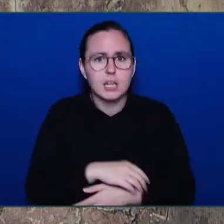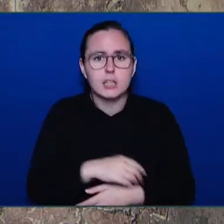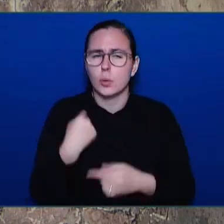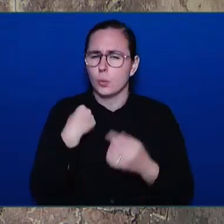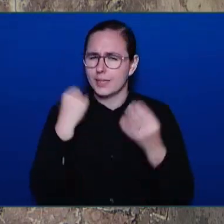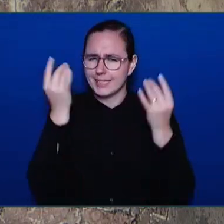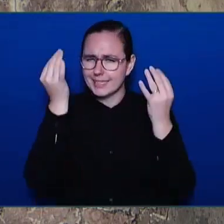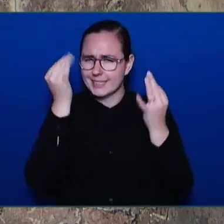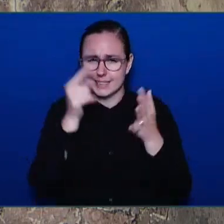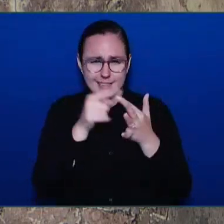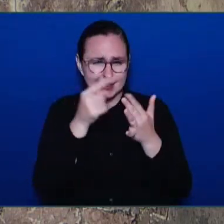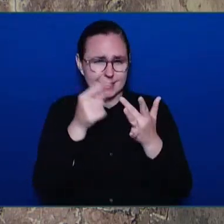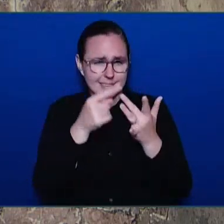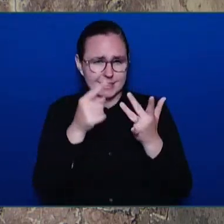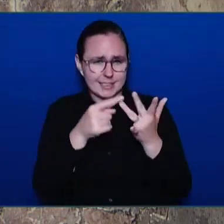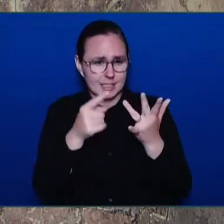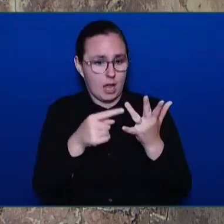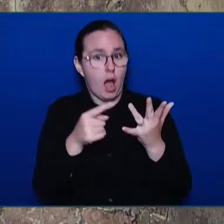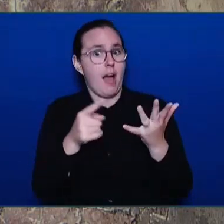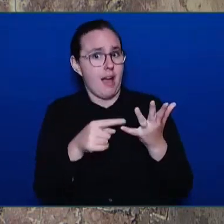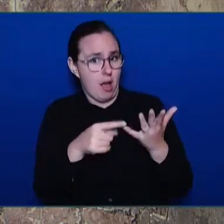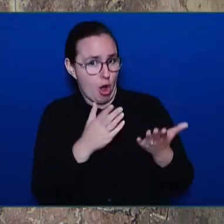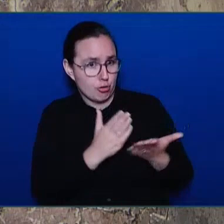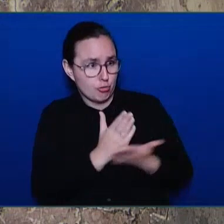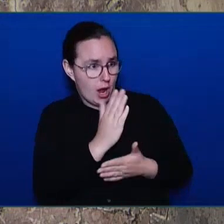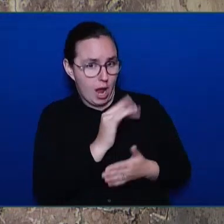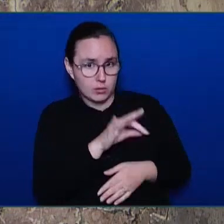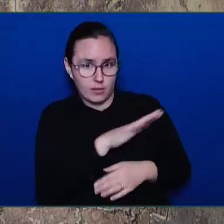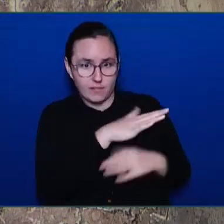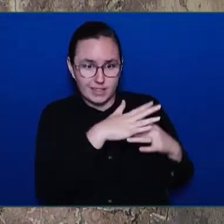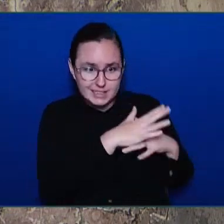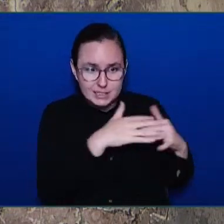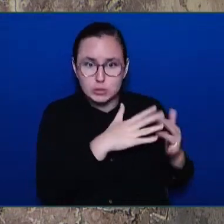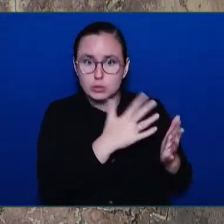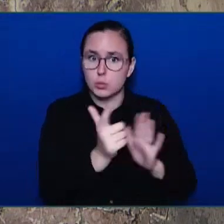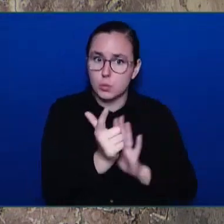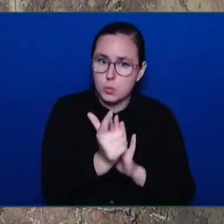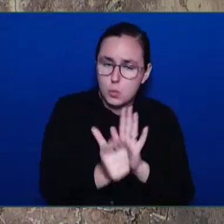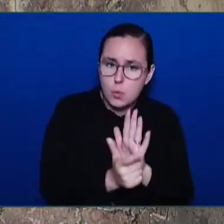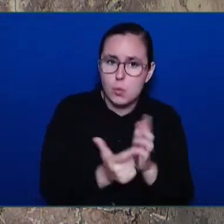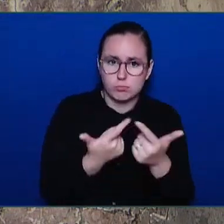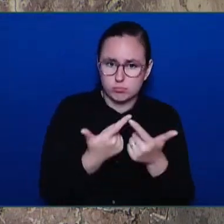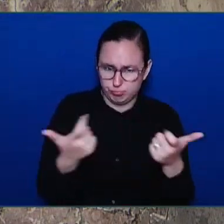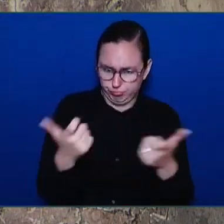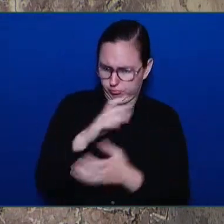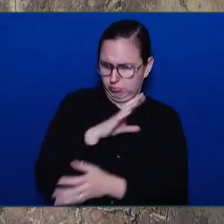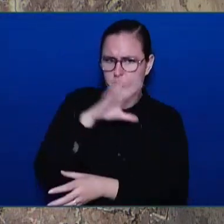Among the nations with whom we met on Tilbury Marine Jetty were the Musqueam.